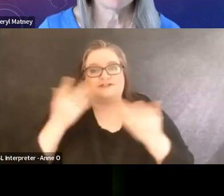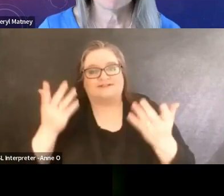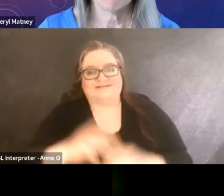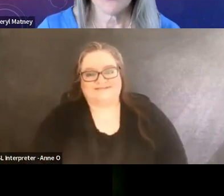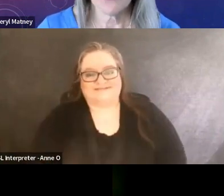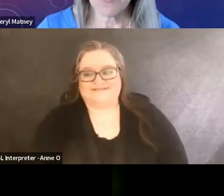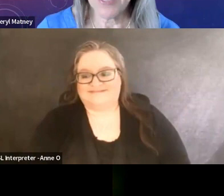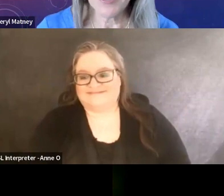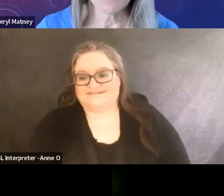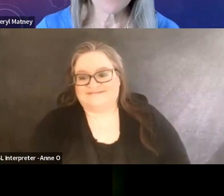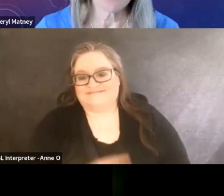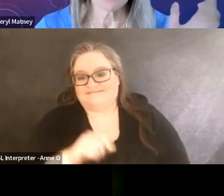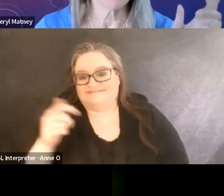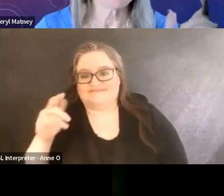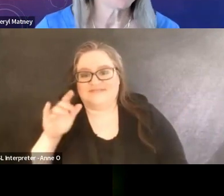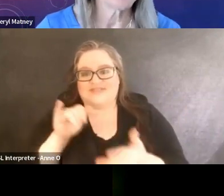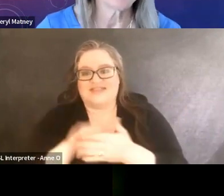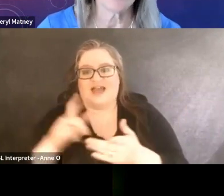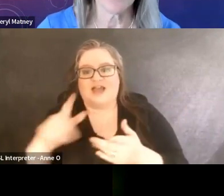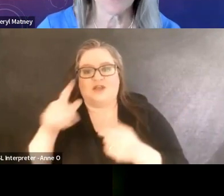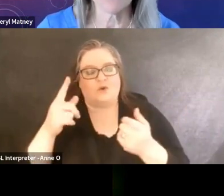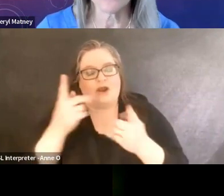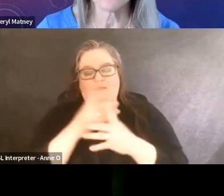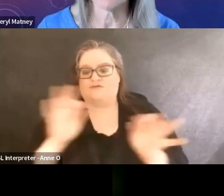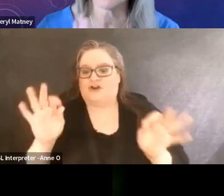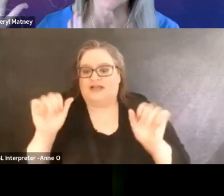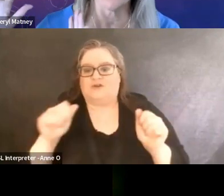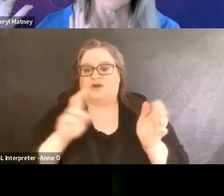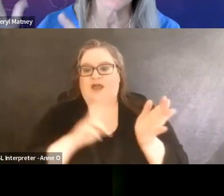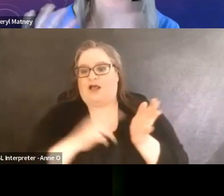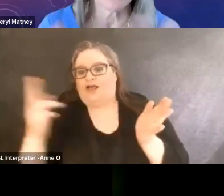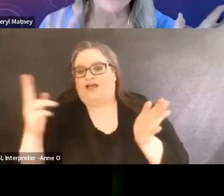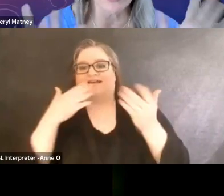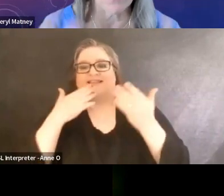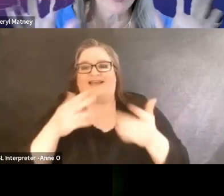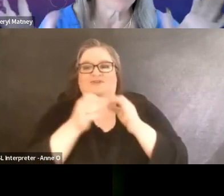other than that, you all are free to sign off. Thank you, interpreters. Thank you, everyone.